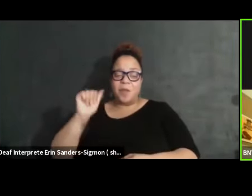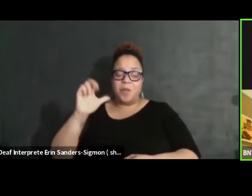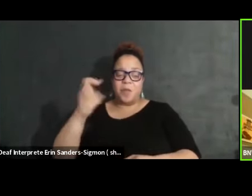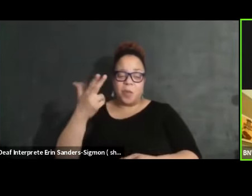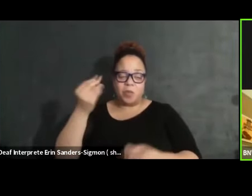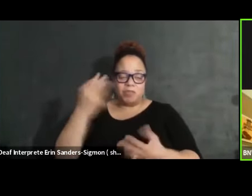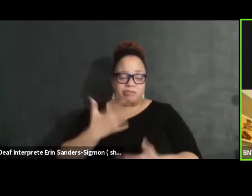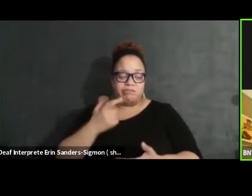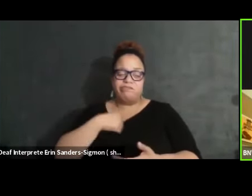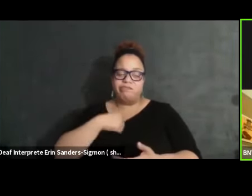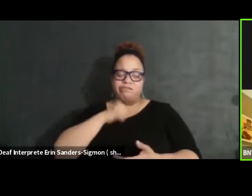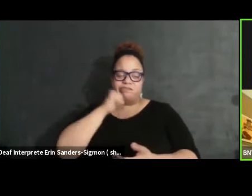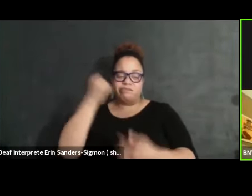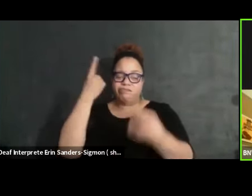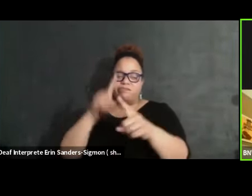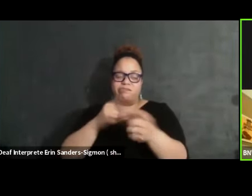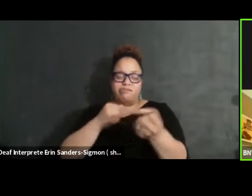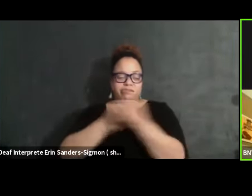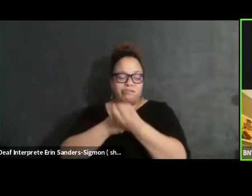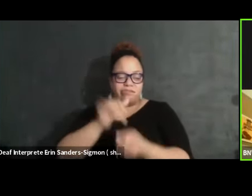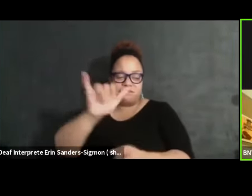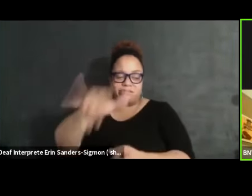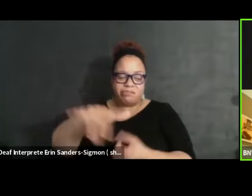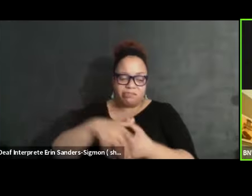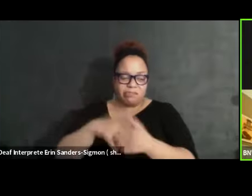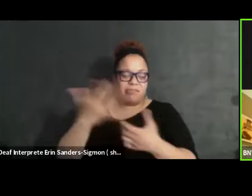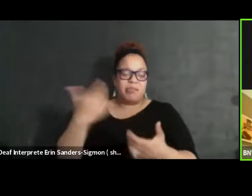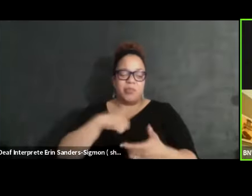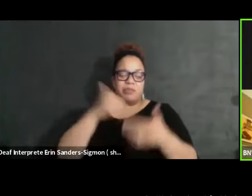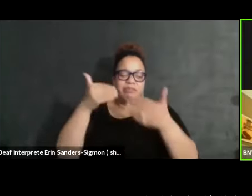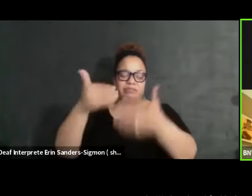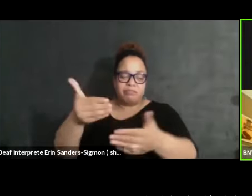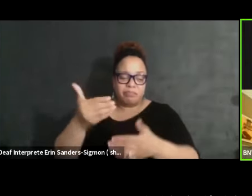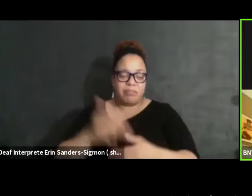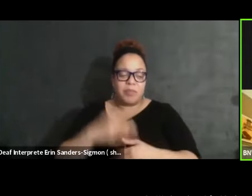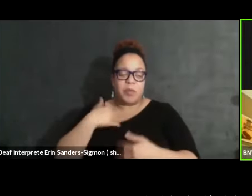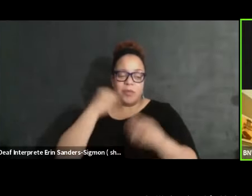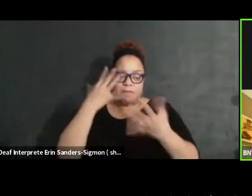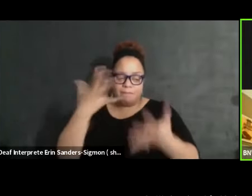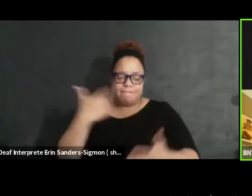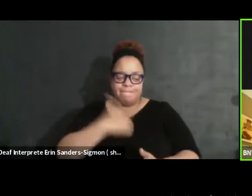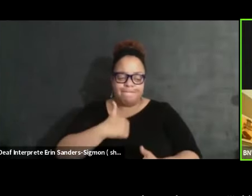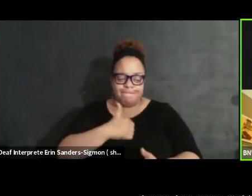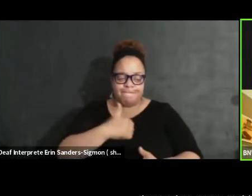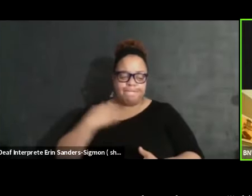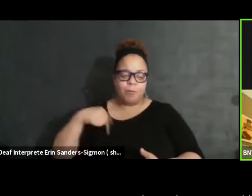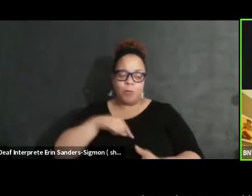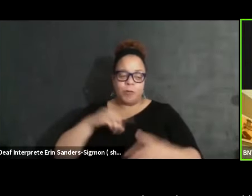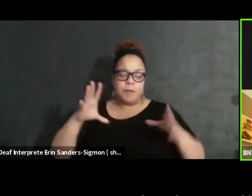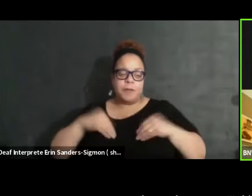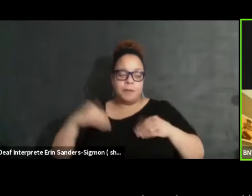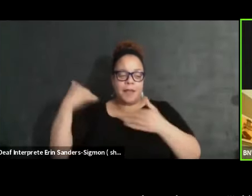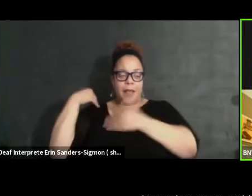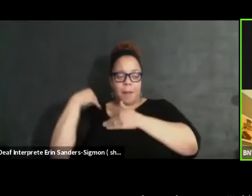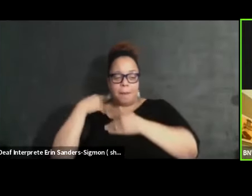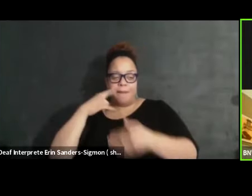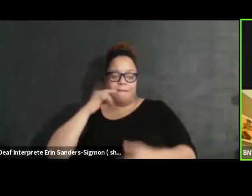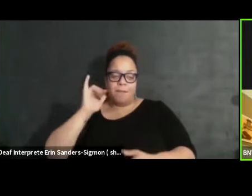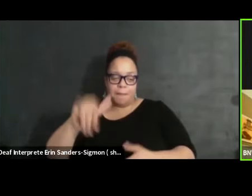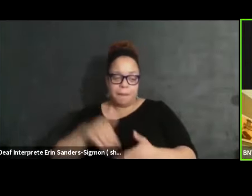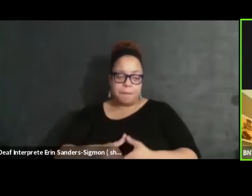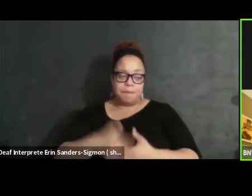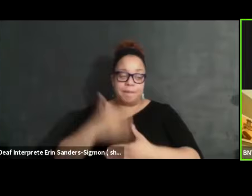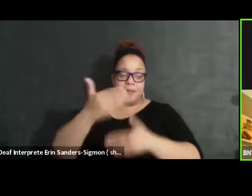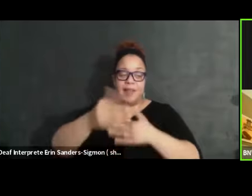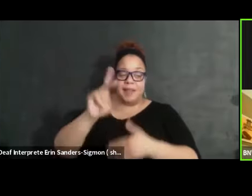it. We want to send our deepest apologies and take accountability to the fact that the next day, word got out about the situation